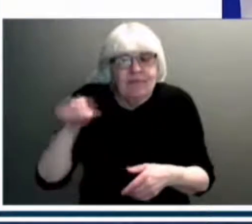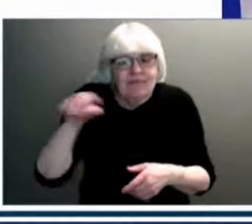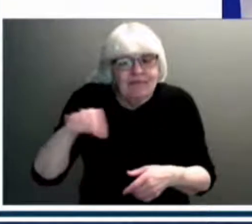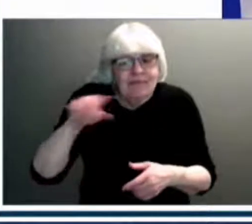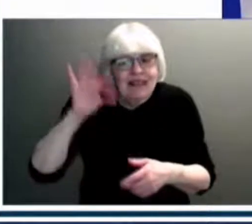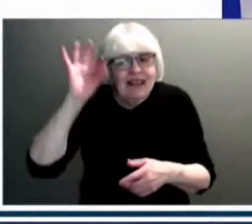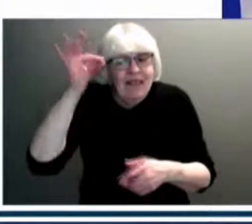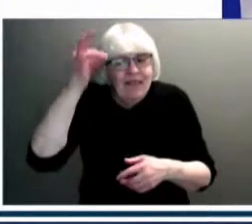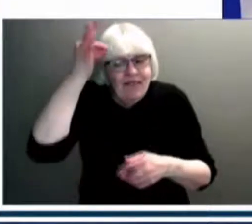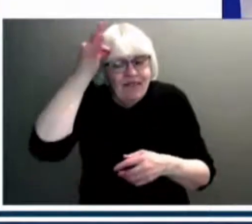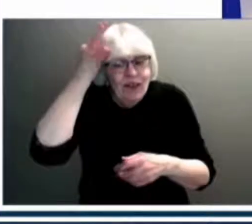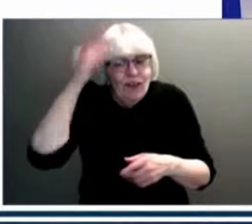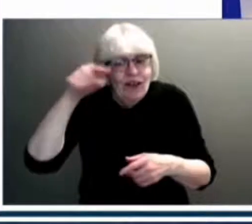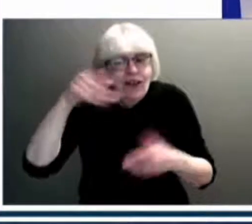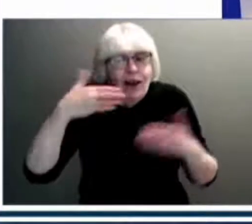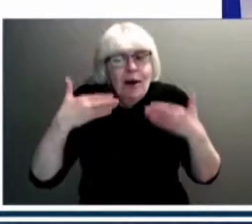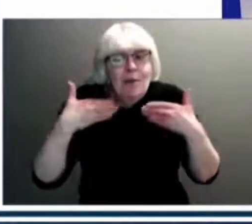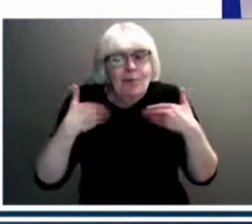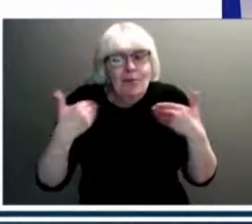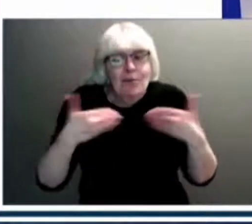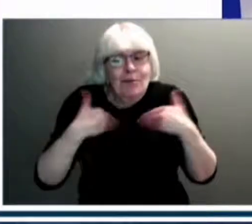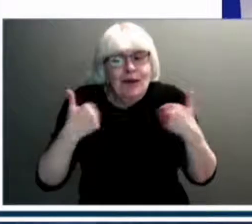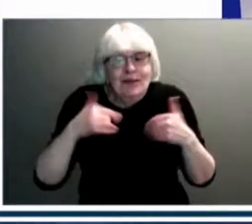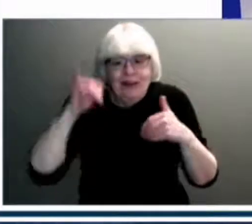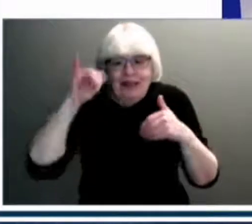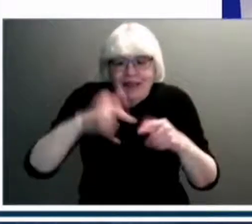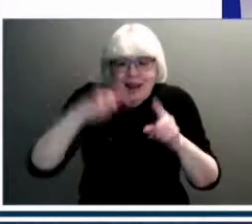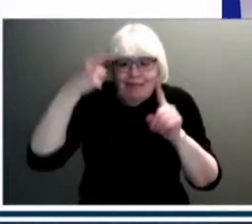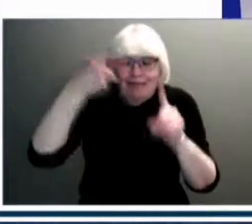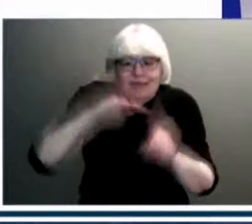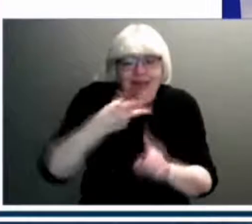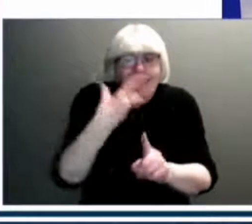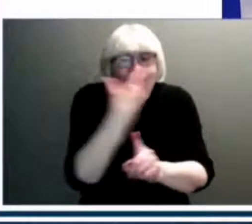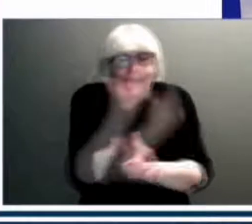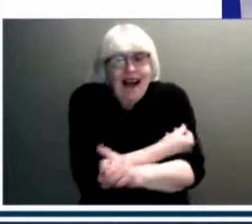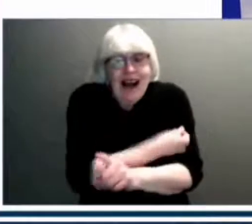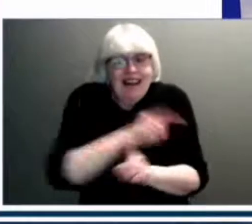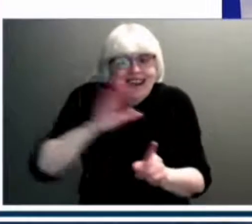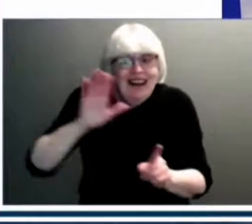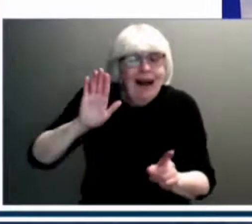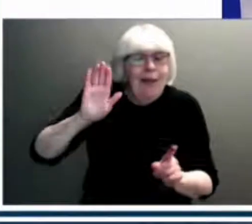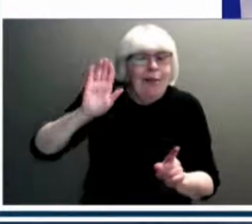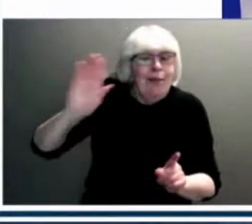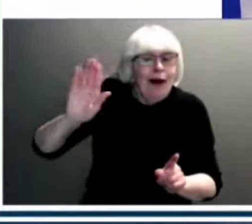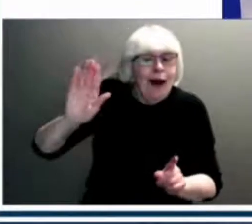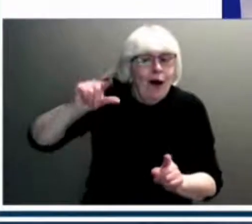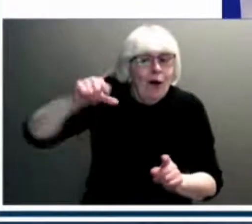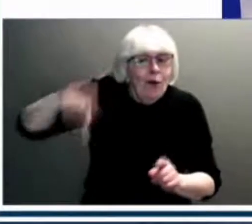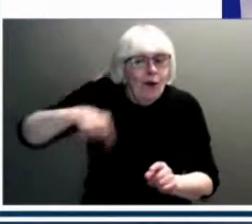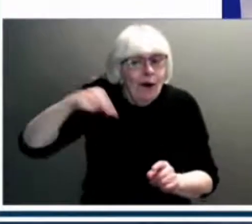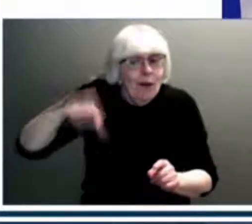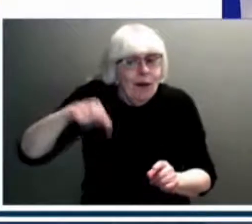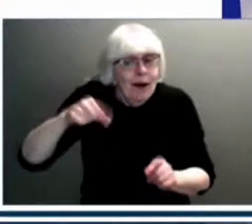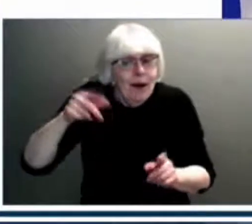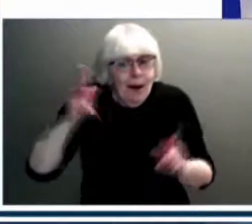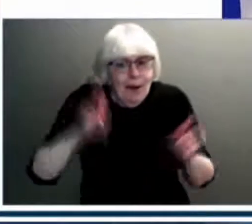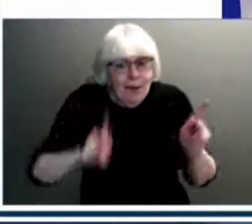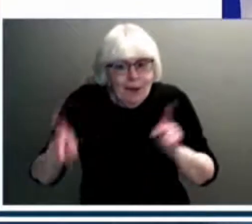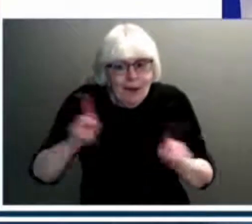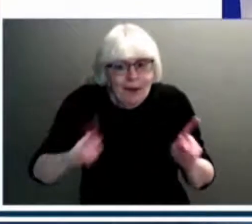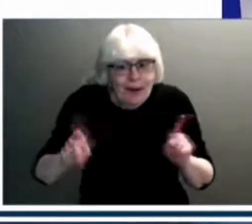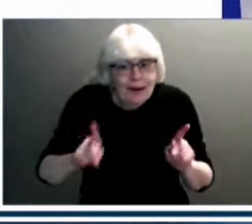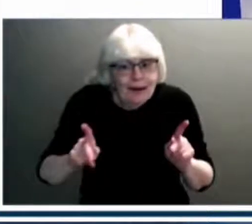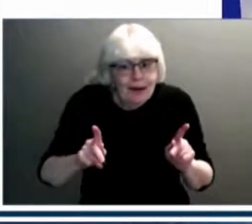and Quebec's position, I think you're just seeing like the people who are trying to manage the system are incredibly